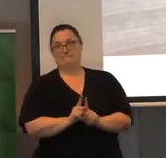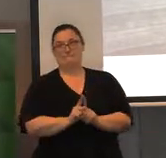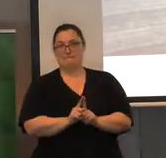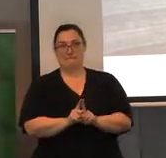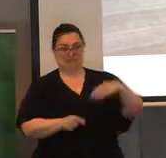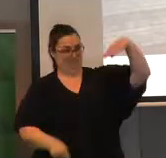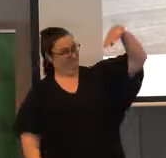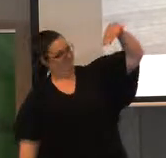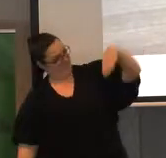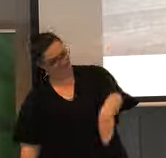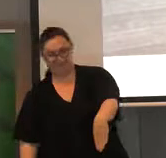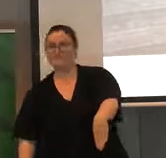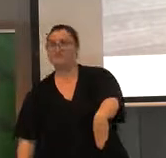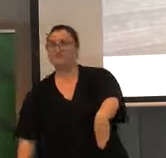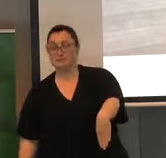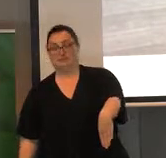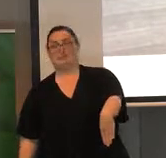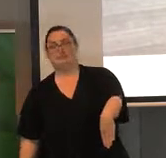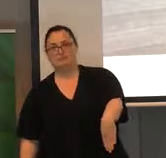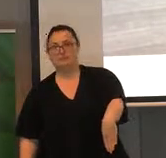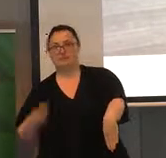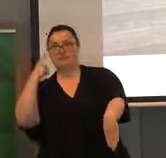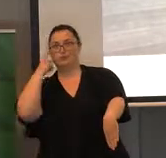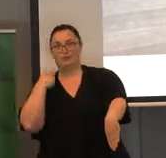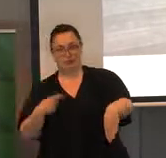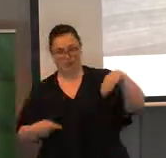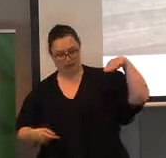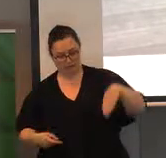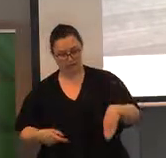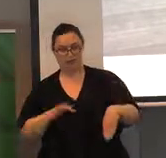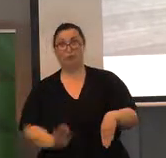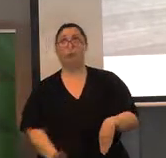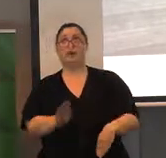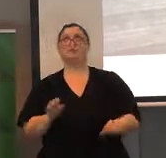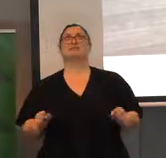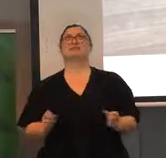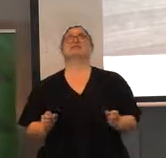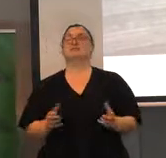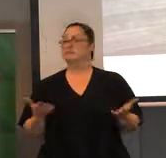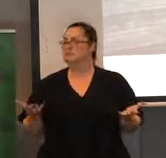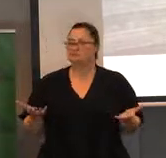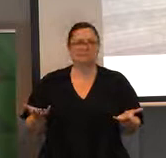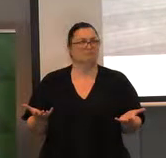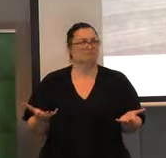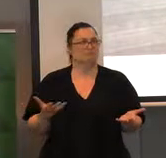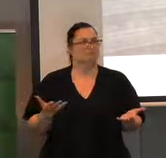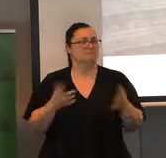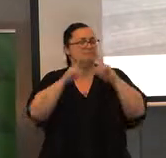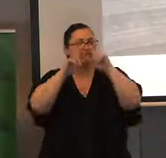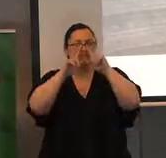anywhere. Slopes that just make you go dizzy at the thought of even trying to get down them, let alone in a wheelchair.